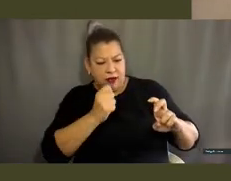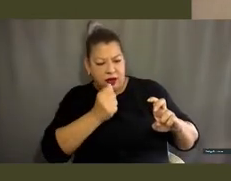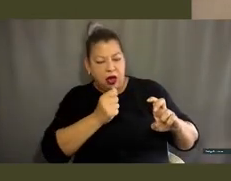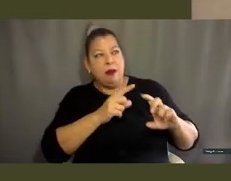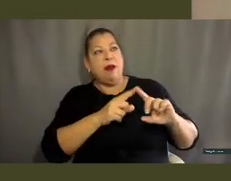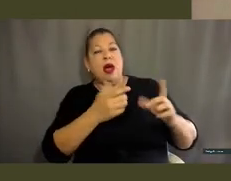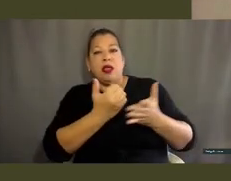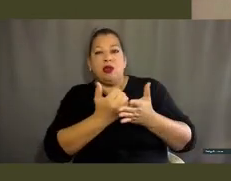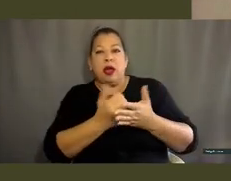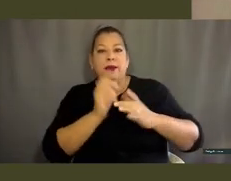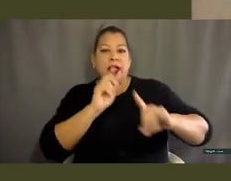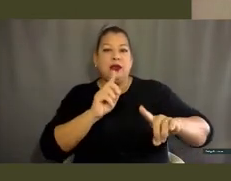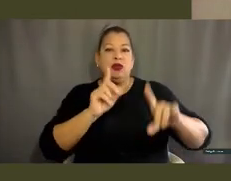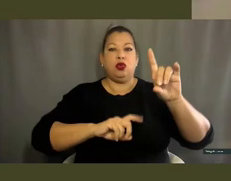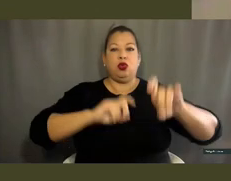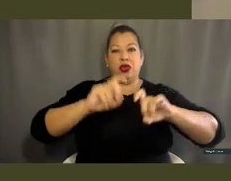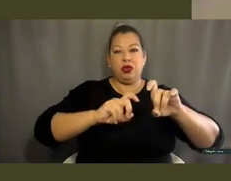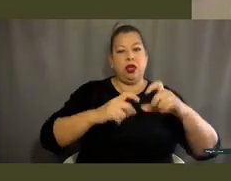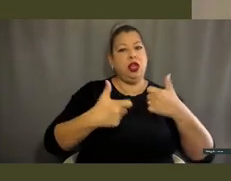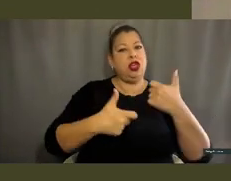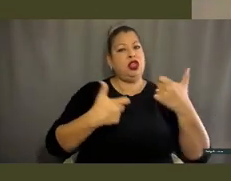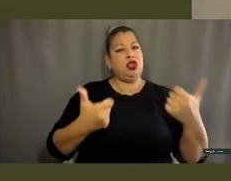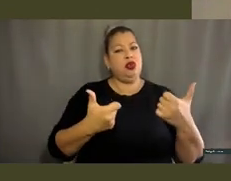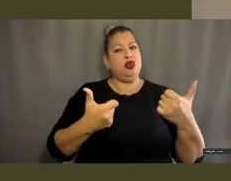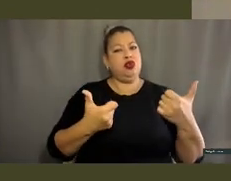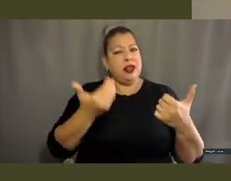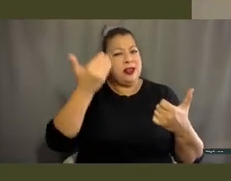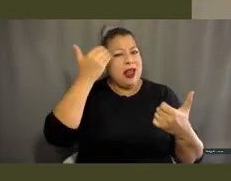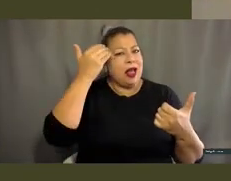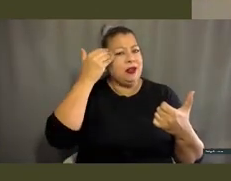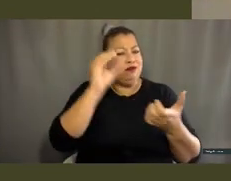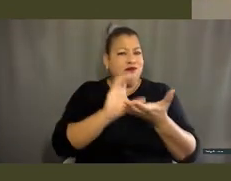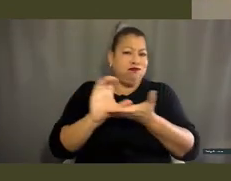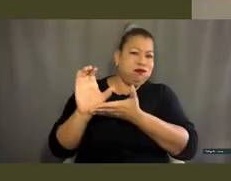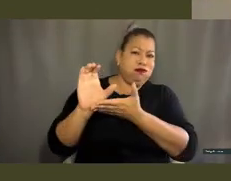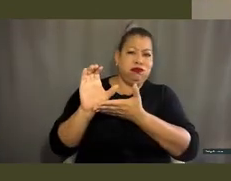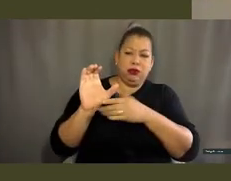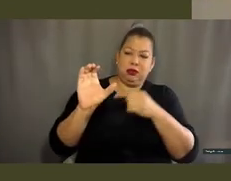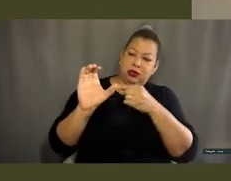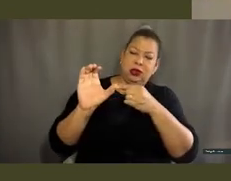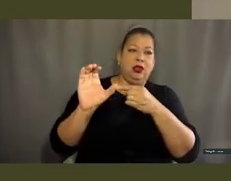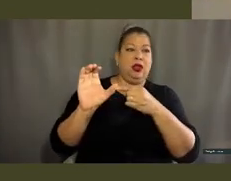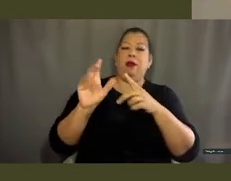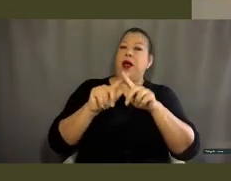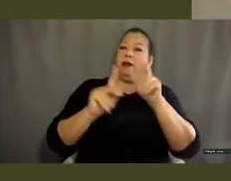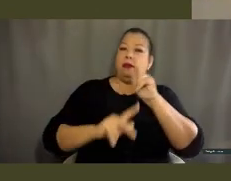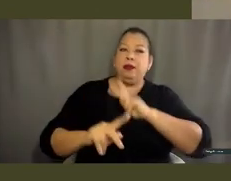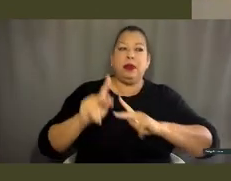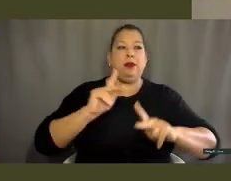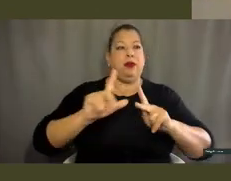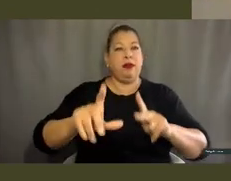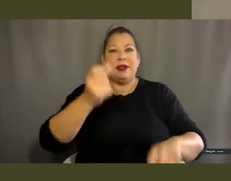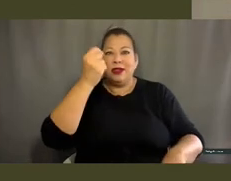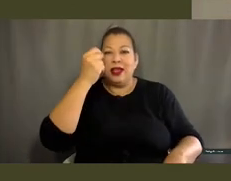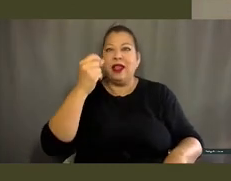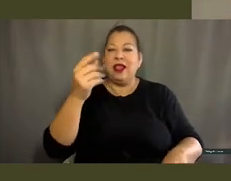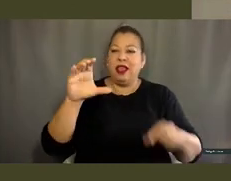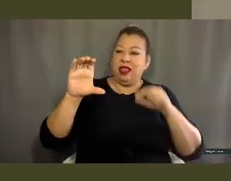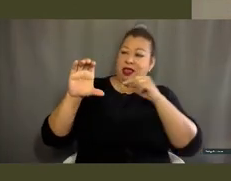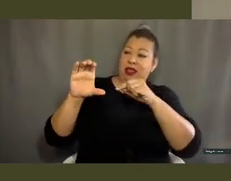questions. And there's a huge knowledge base already out there, but it just needs a bringing together of, you know, dialogues in some